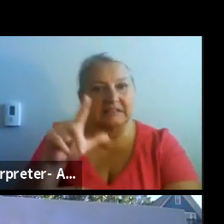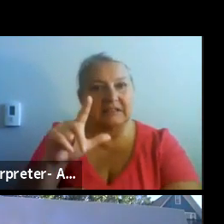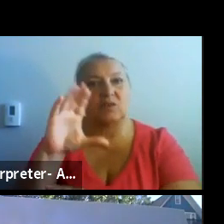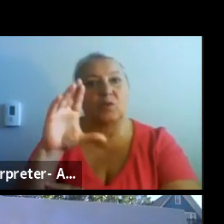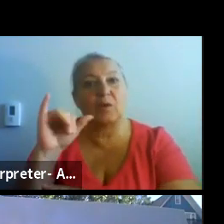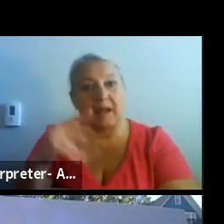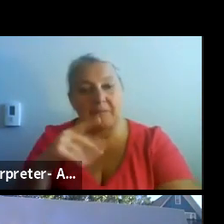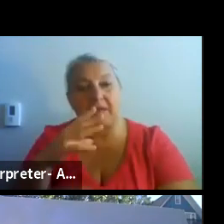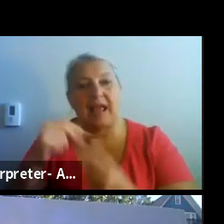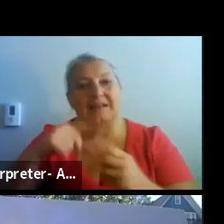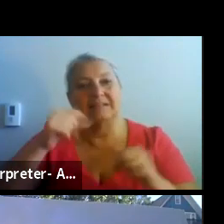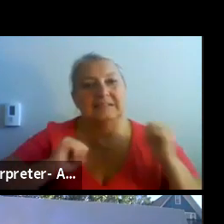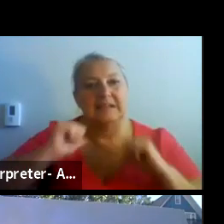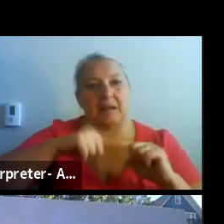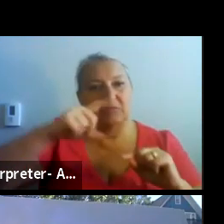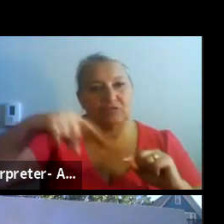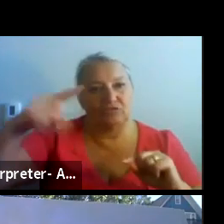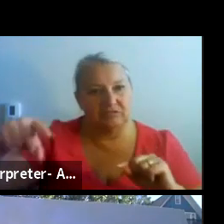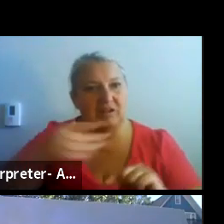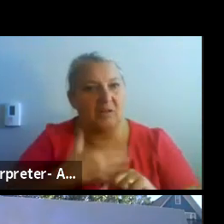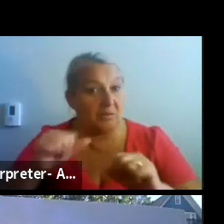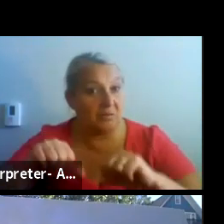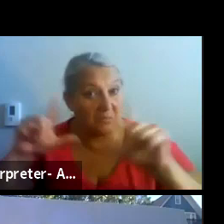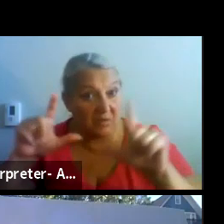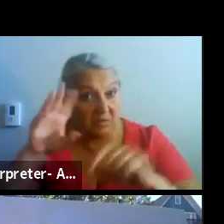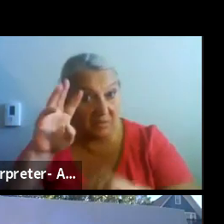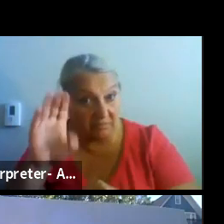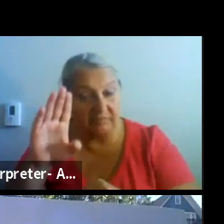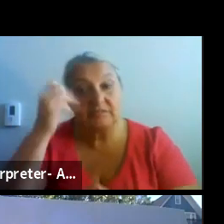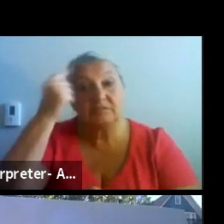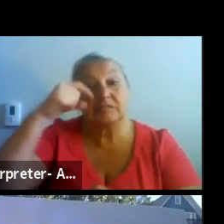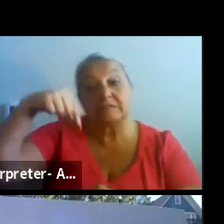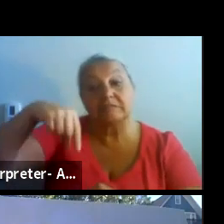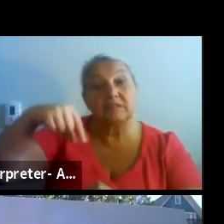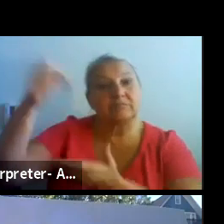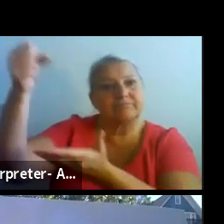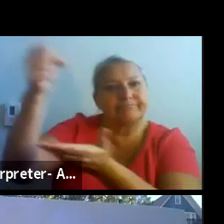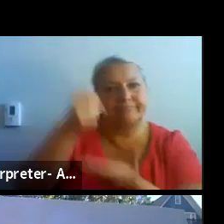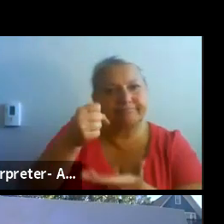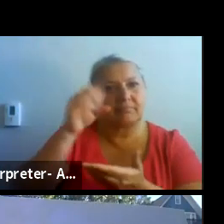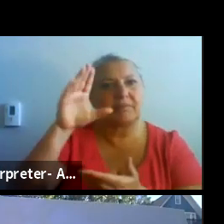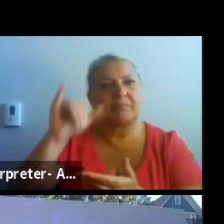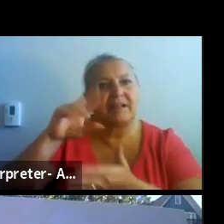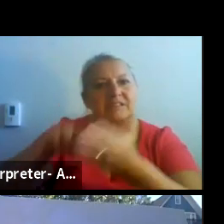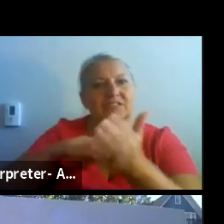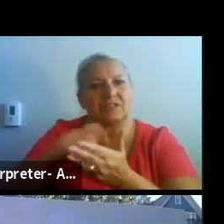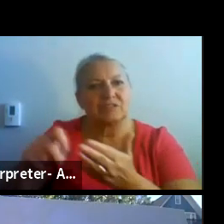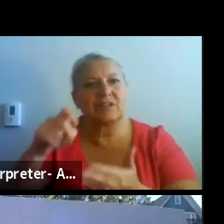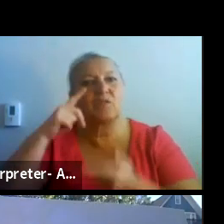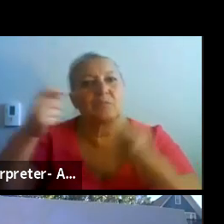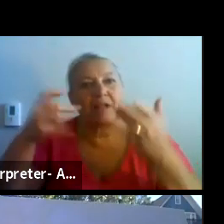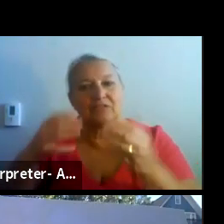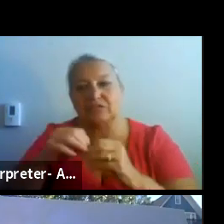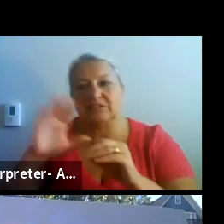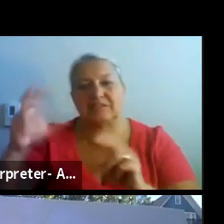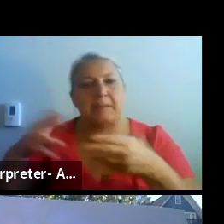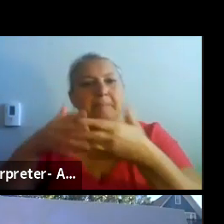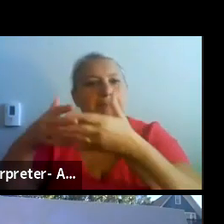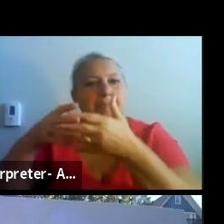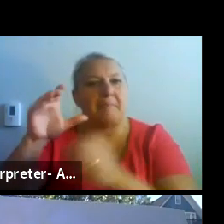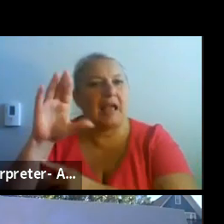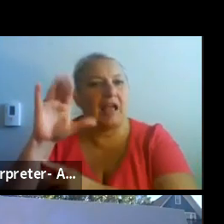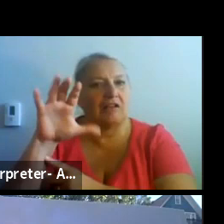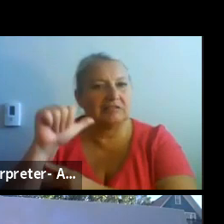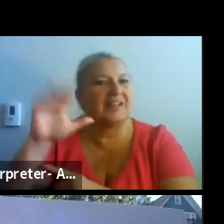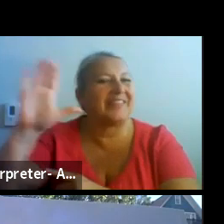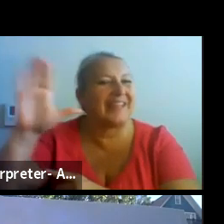Indigenous Dramaturgies. This project is generously supported by the Literary Managers and Dramaturgs of the Americas Bly Creative Capacity